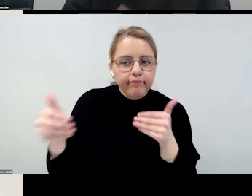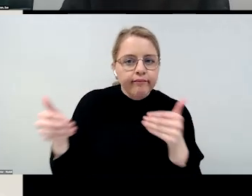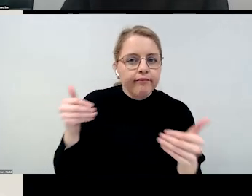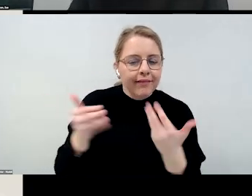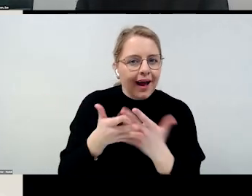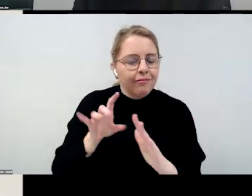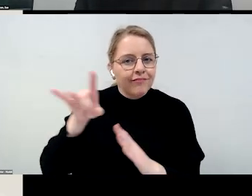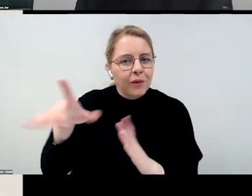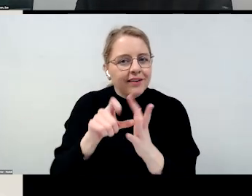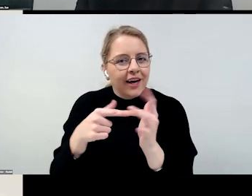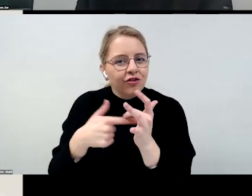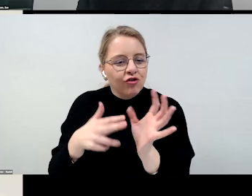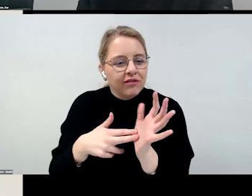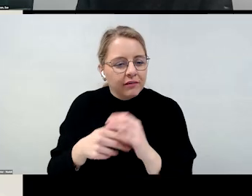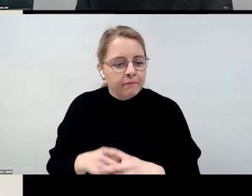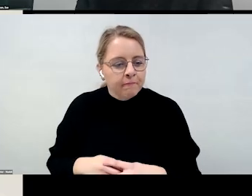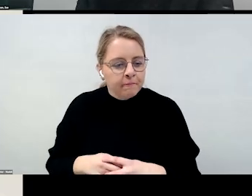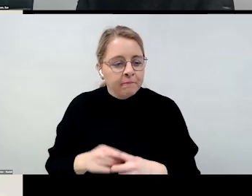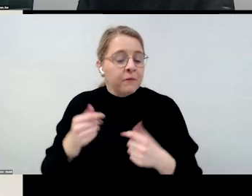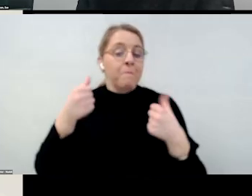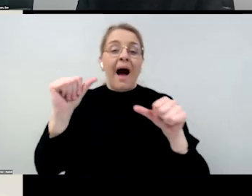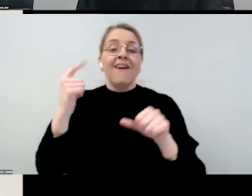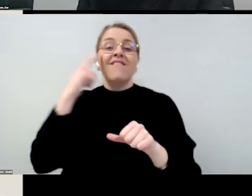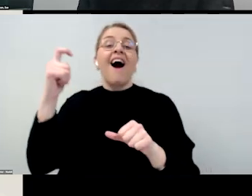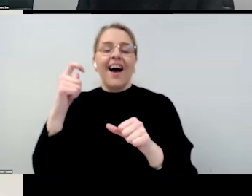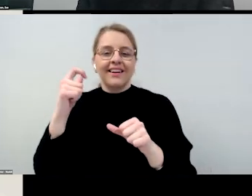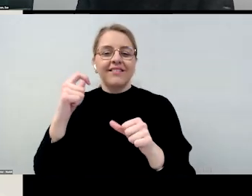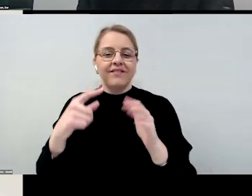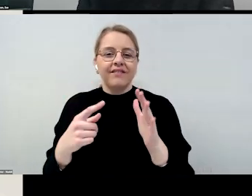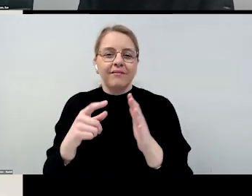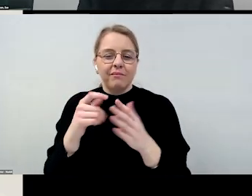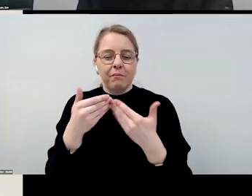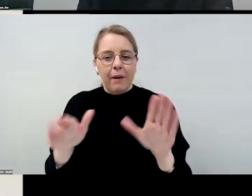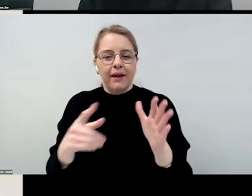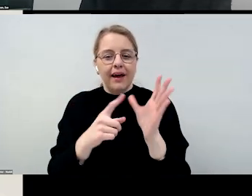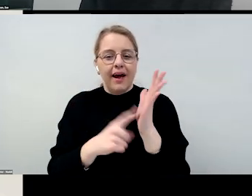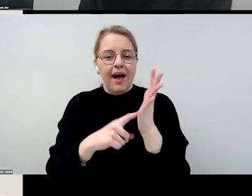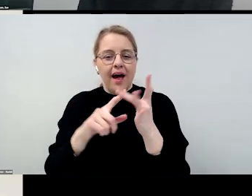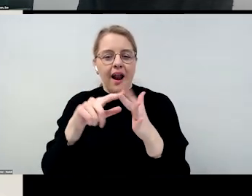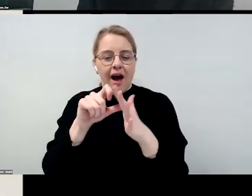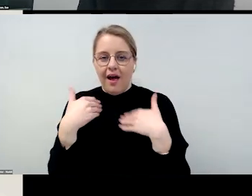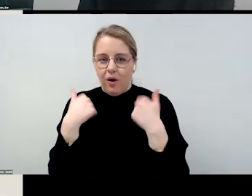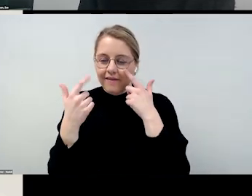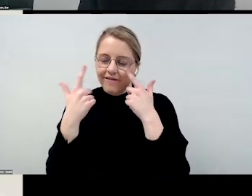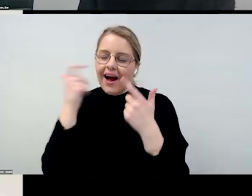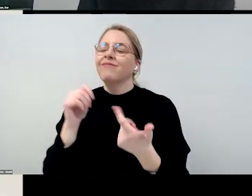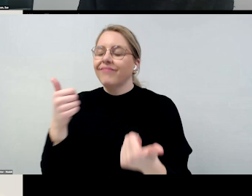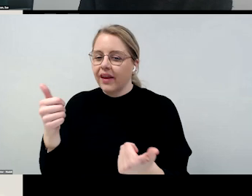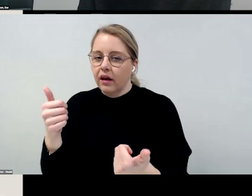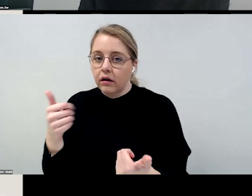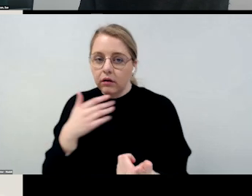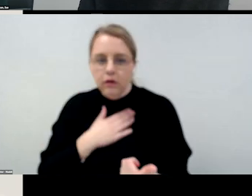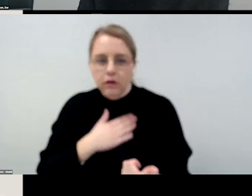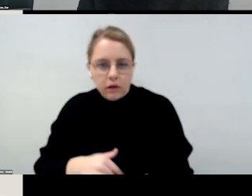George does find a public allied health service, but at that service he's refused treatment on the grounds that they don't see patients with NDIS